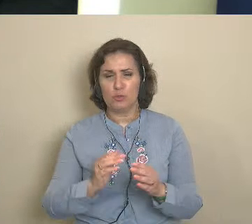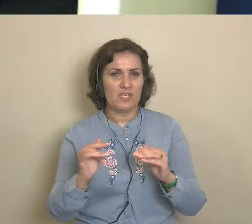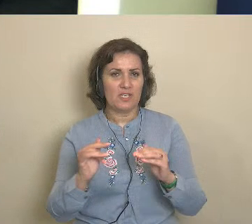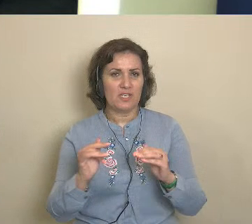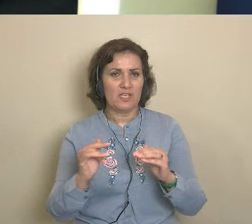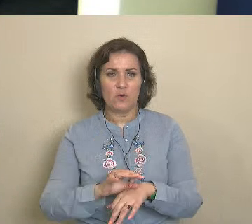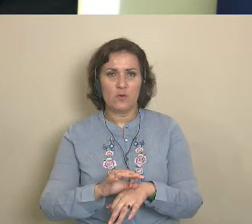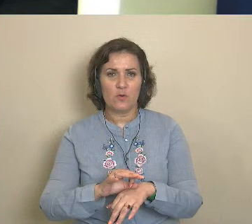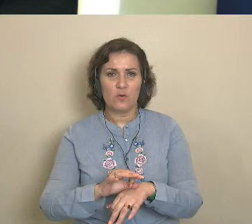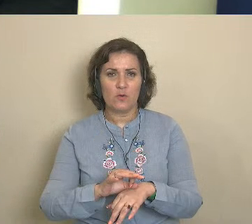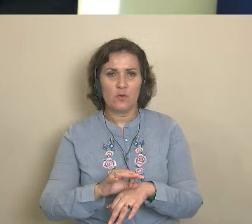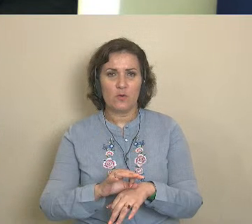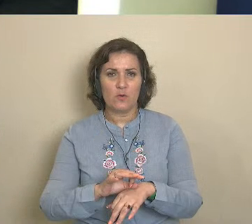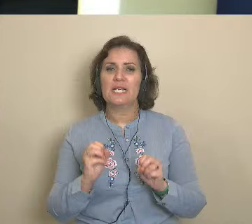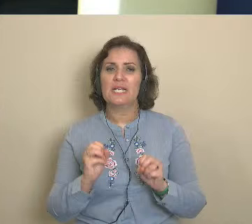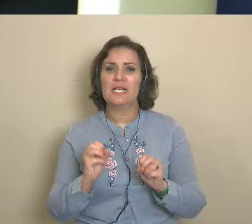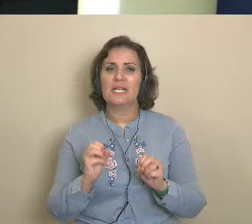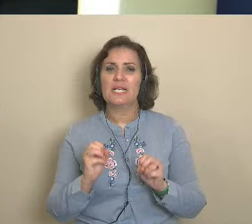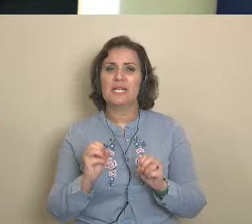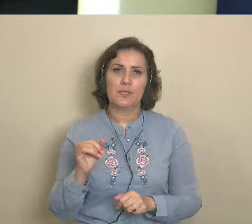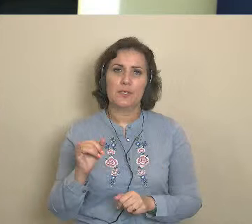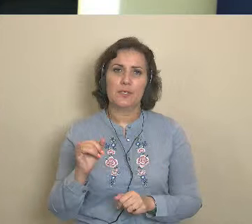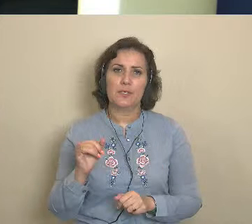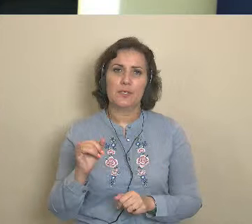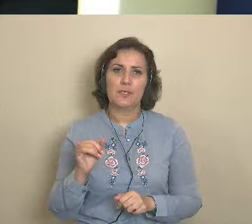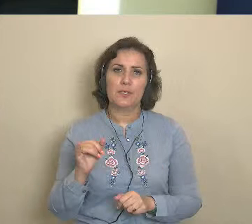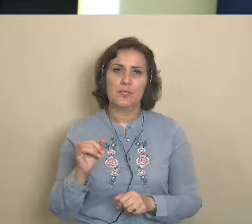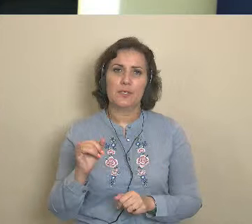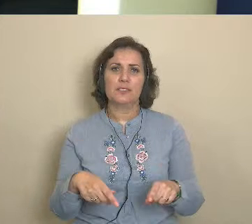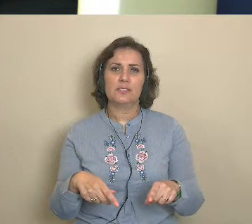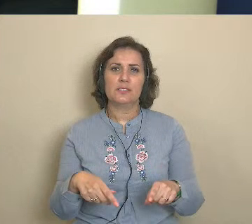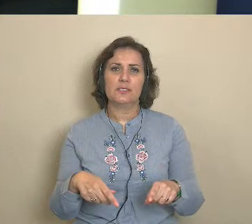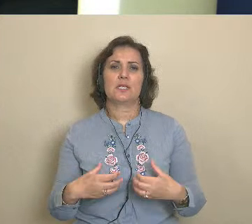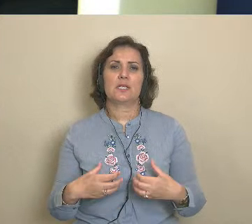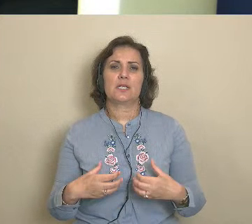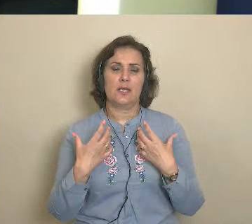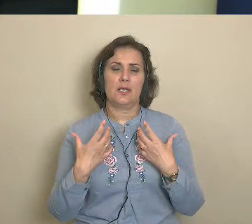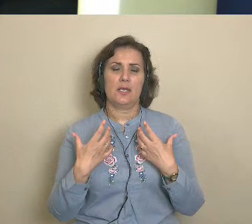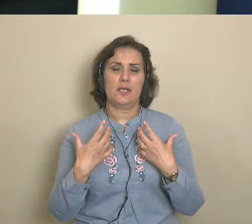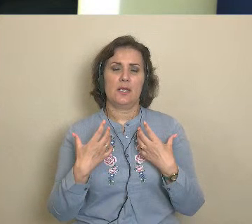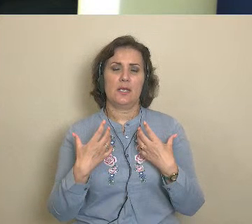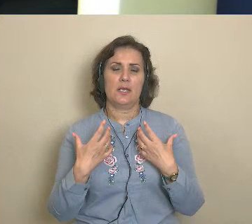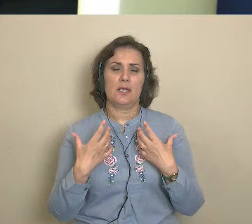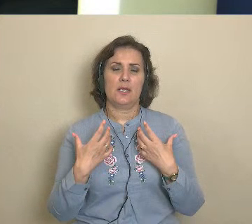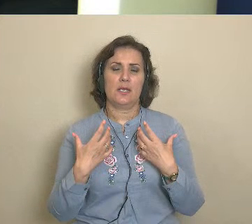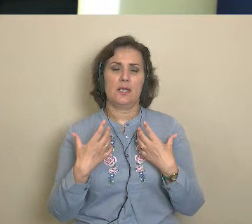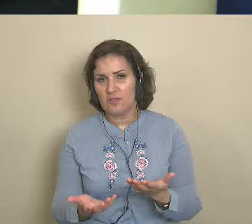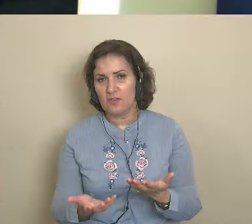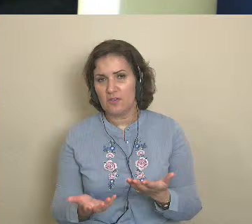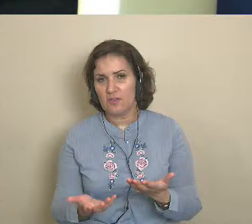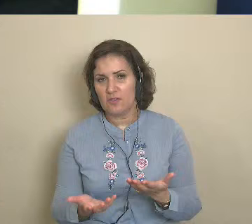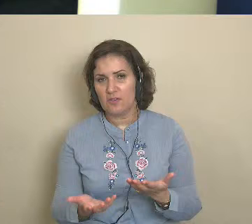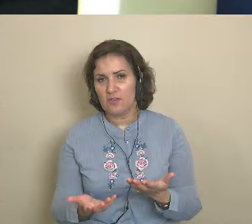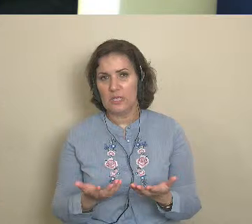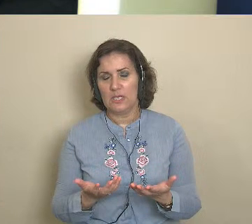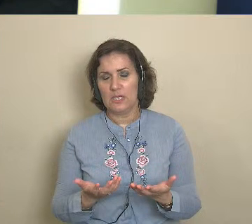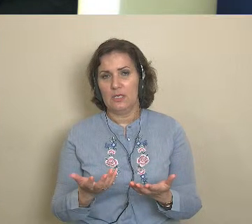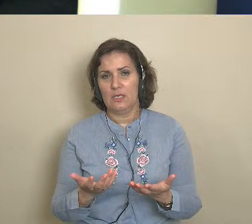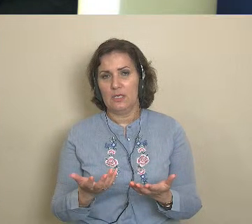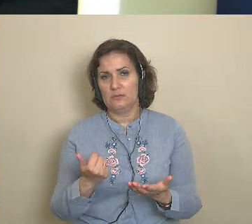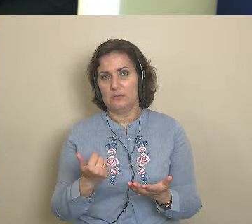participants of the elections, especially in the red zones, and there will be high risks and apprehension of the